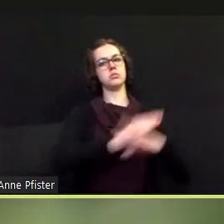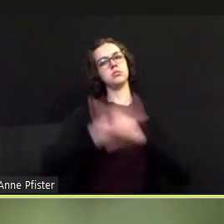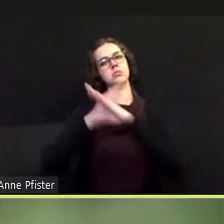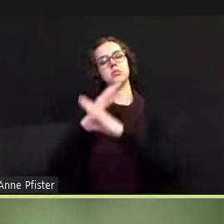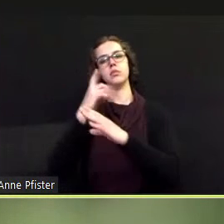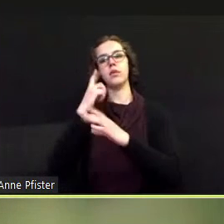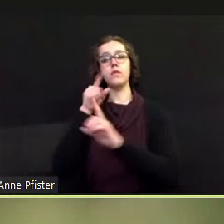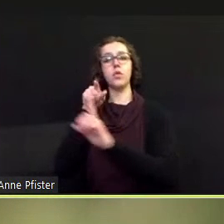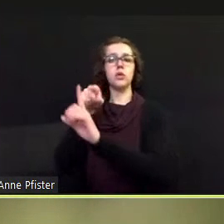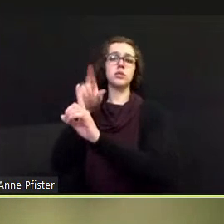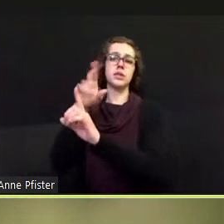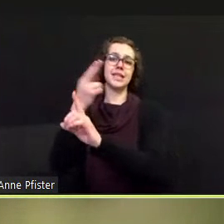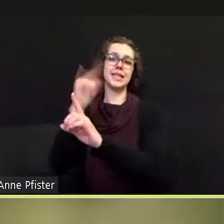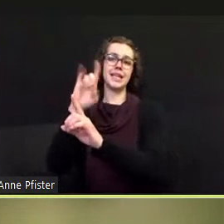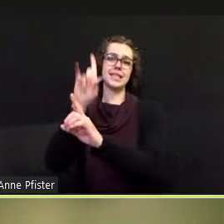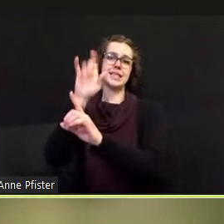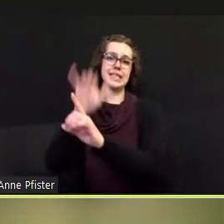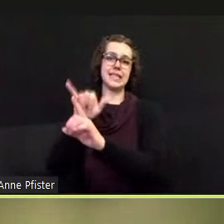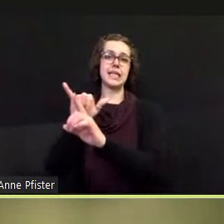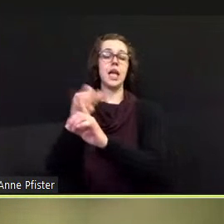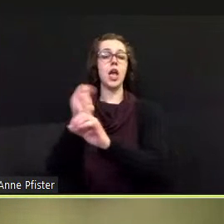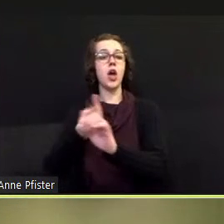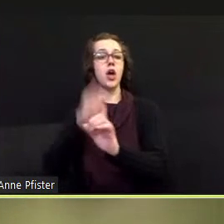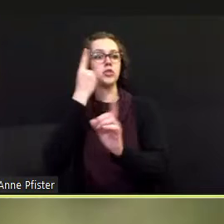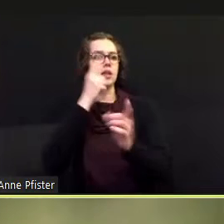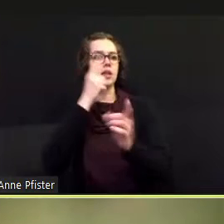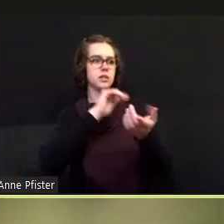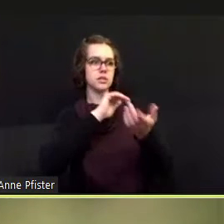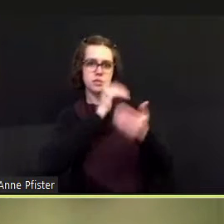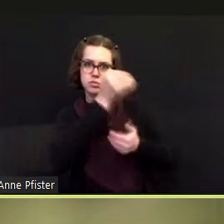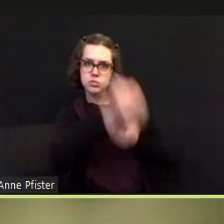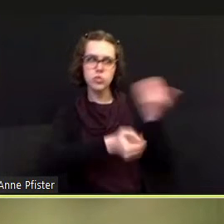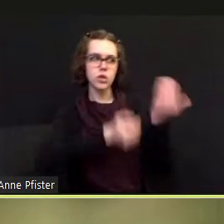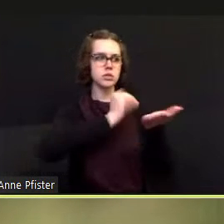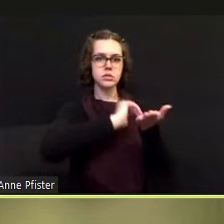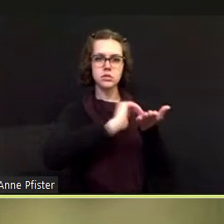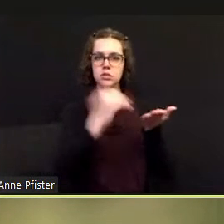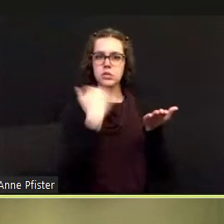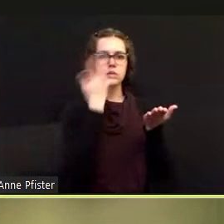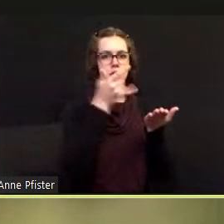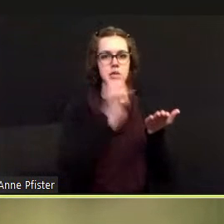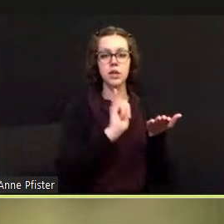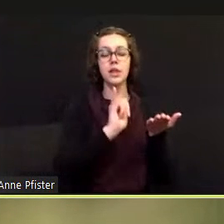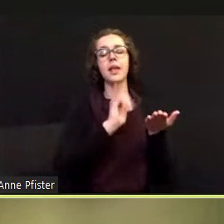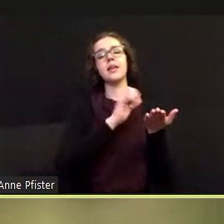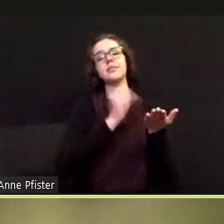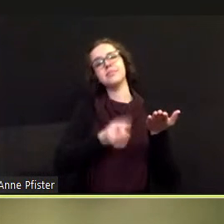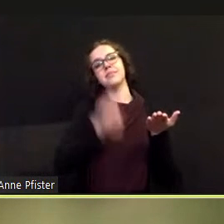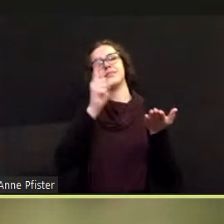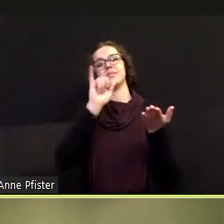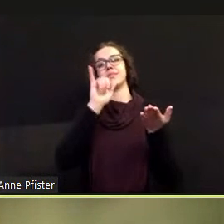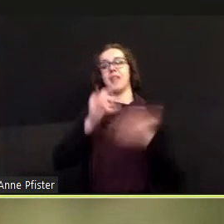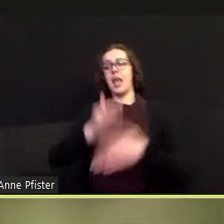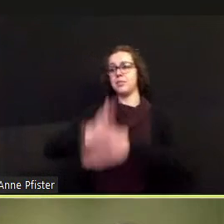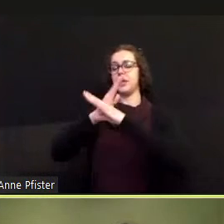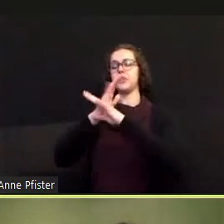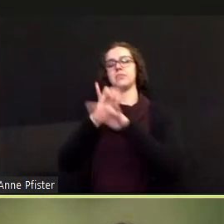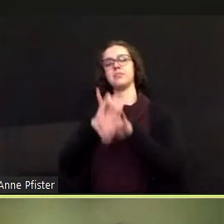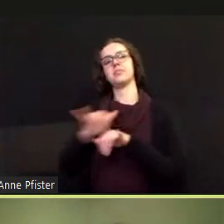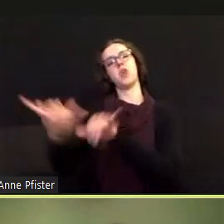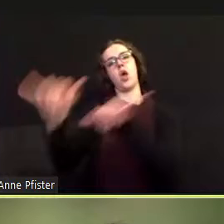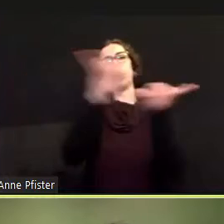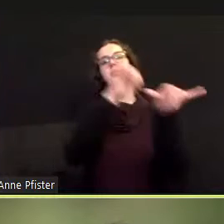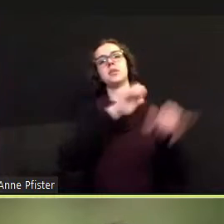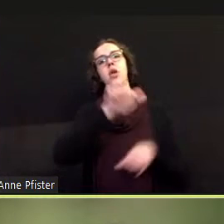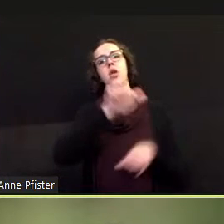this waiver process. And these are barriers that other deaf defendants encounter as well in legal settings.